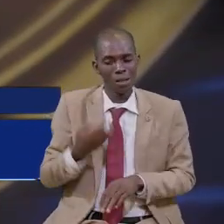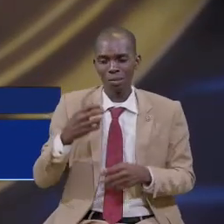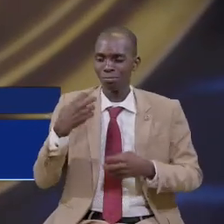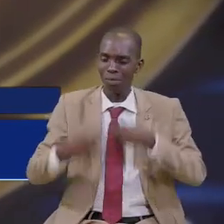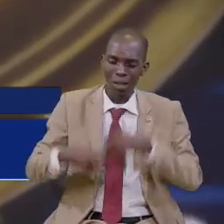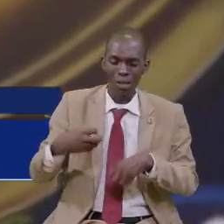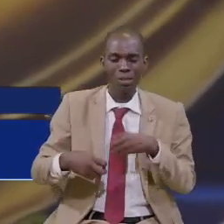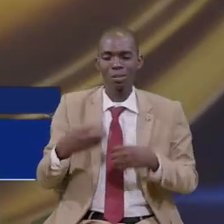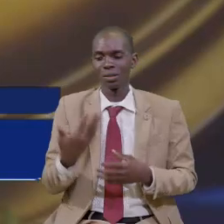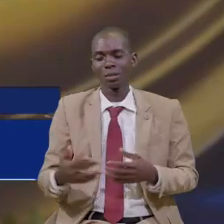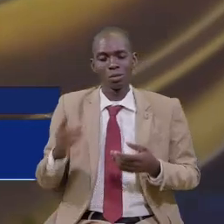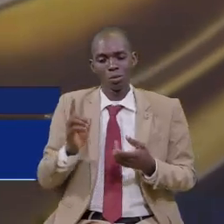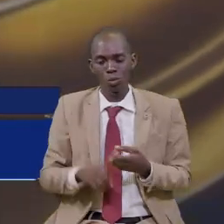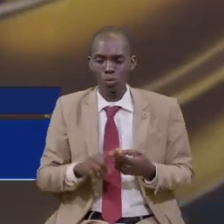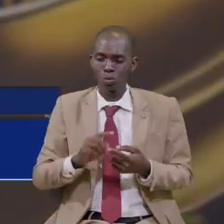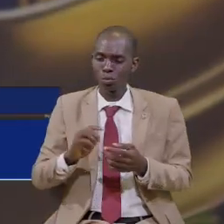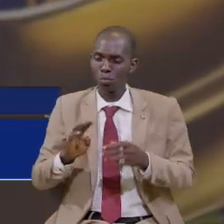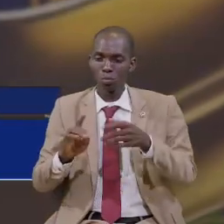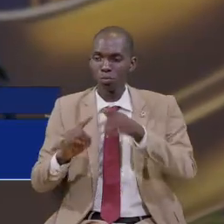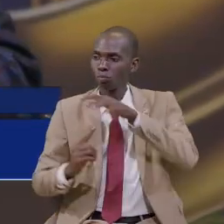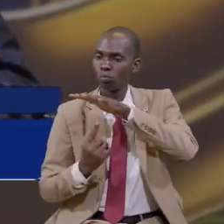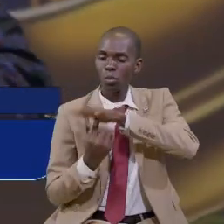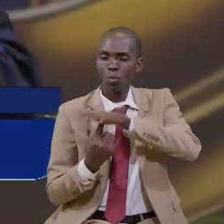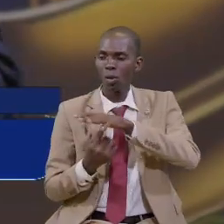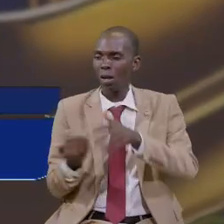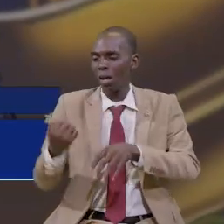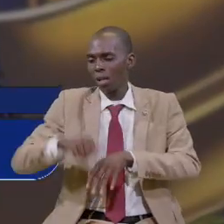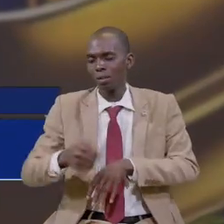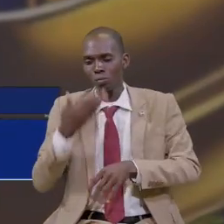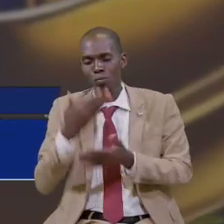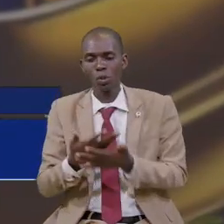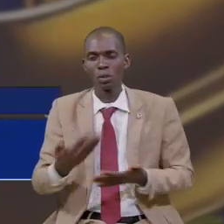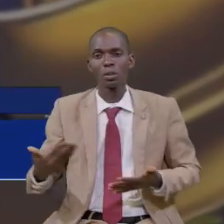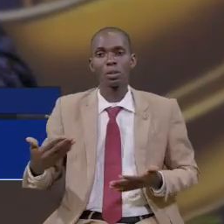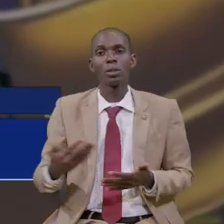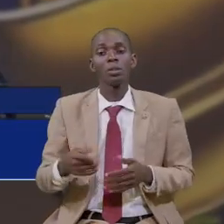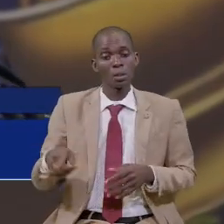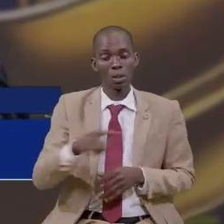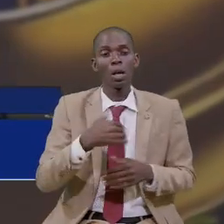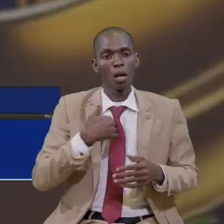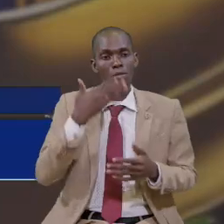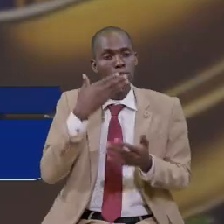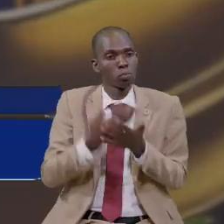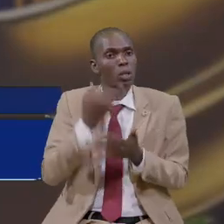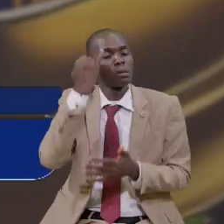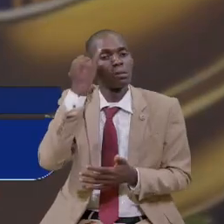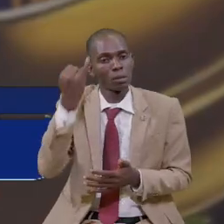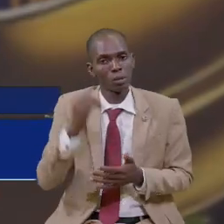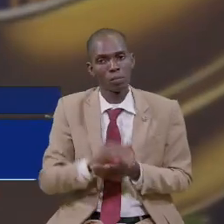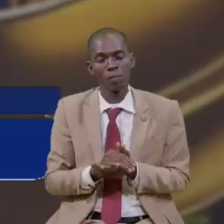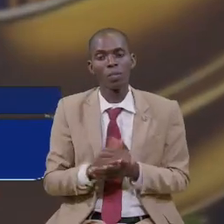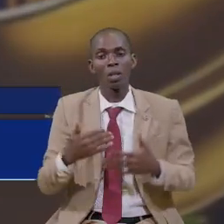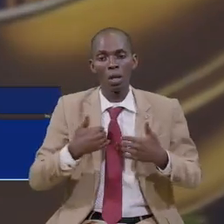thing to champion anything good. They have the intention. They have the thinking.